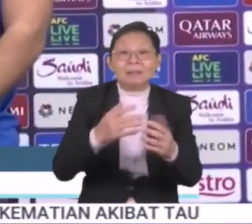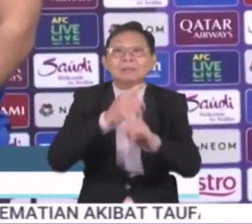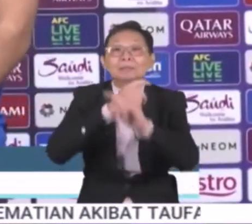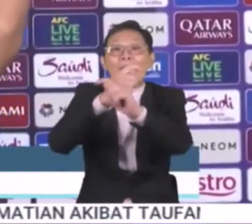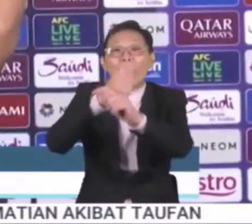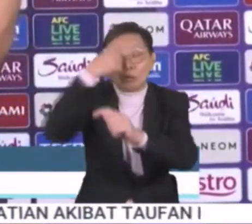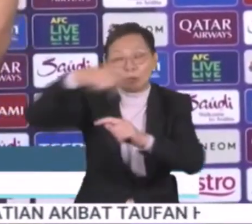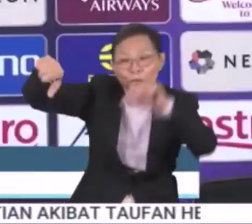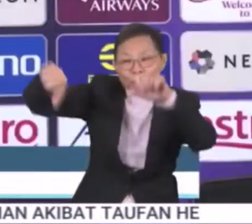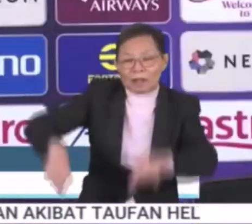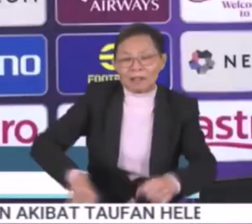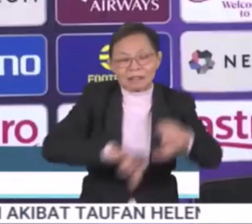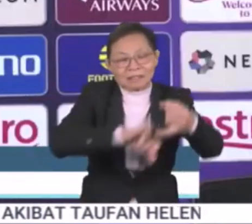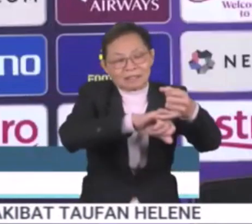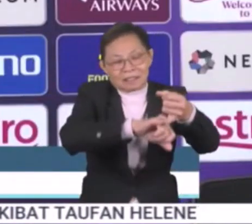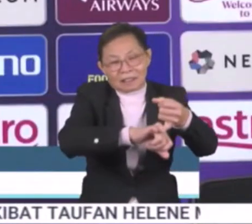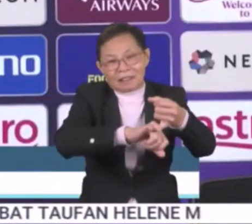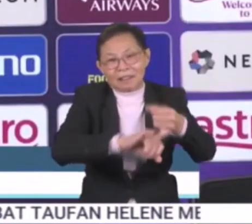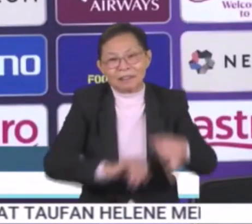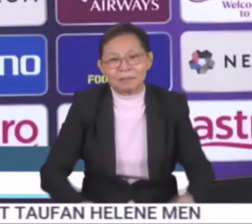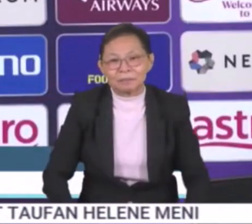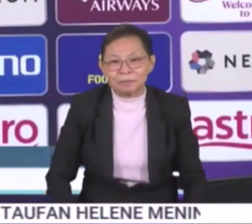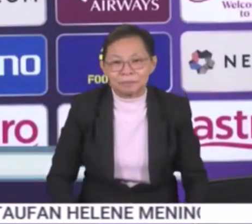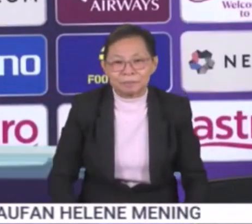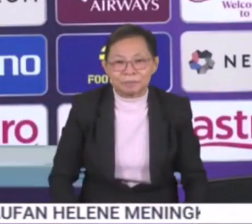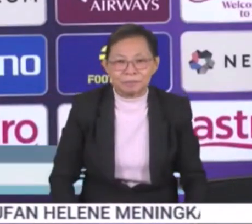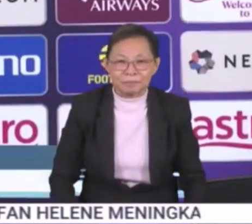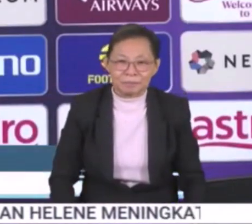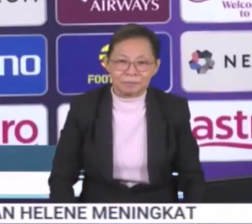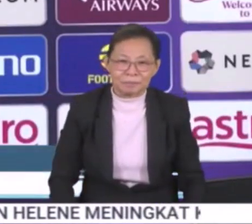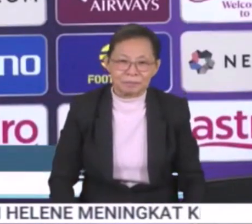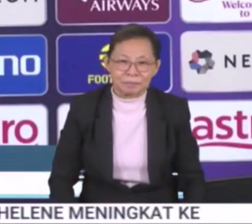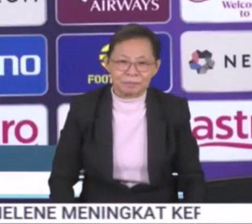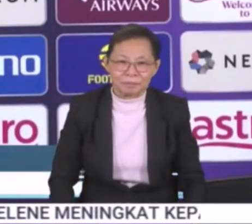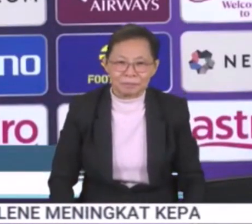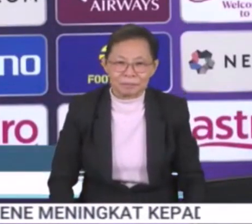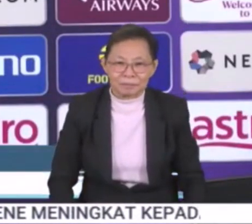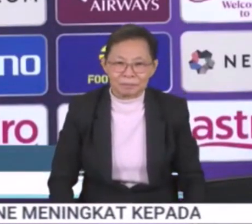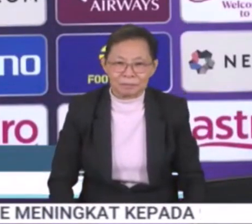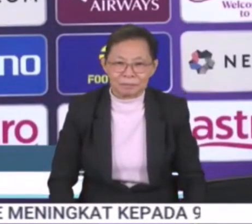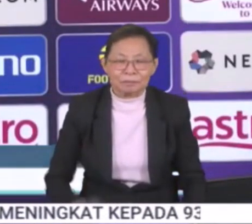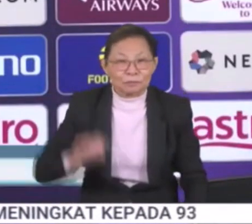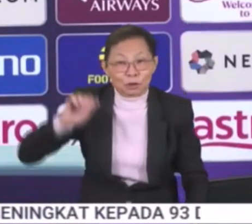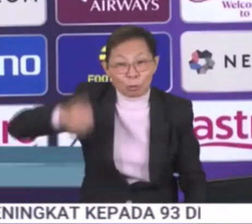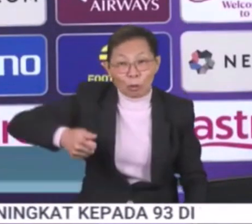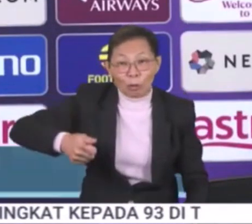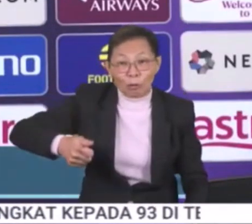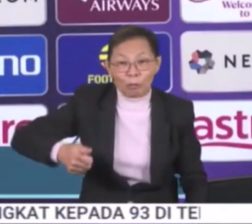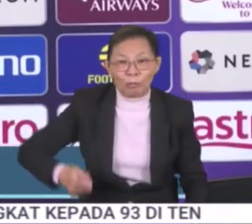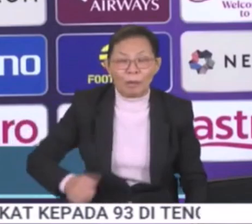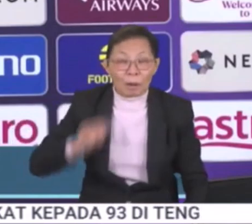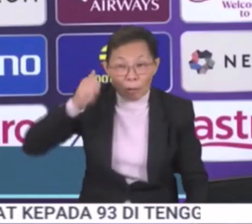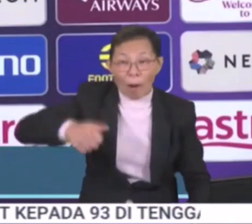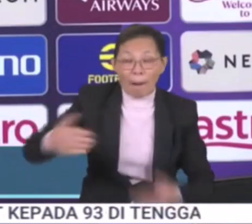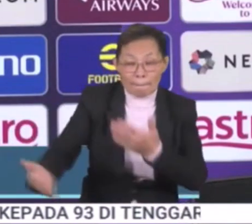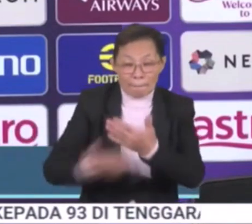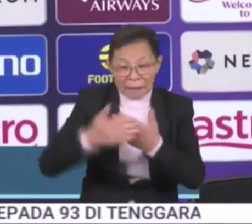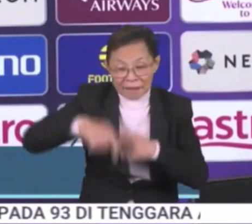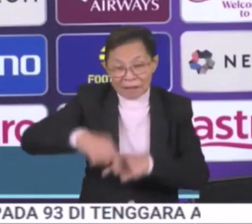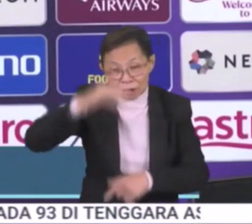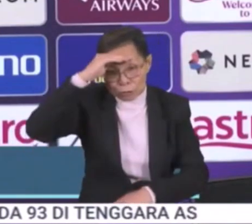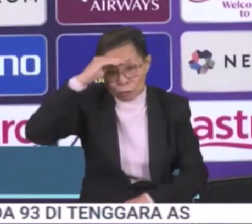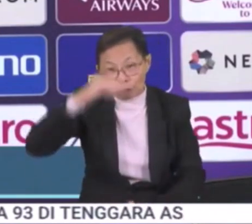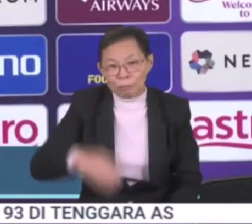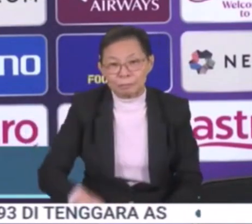untuk mengalahkan Shanghai Shenhua. It's very special. Tomorrow is back here in Johor, in our home,